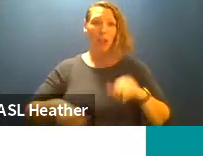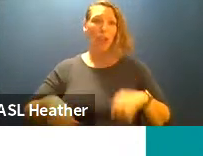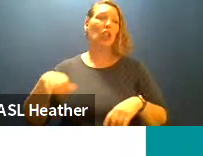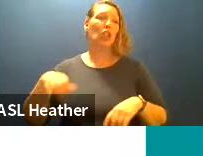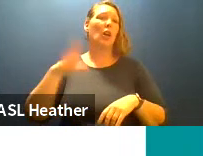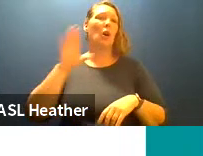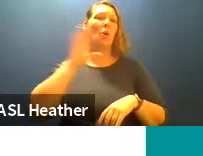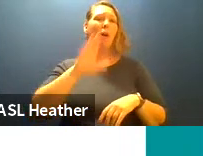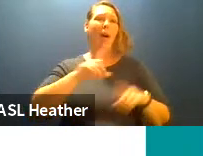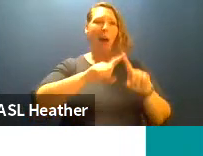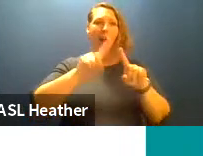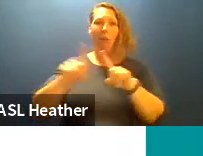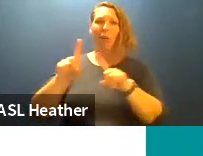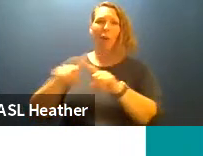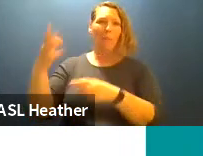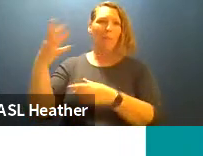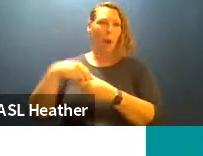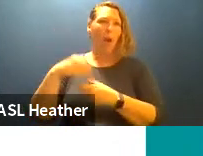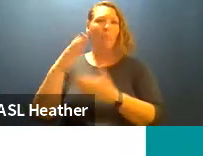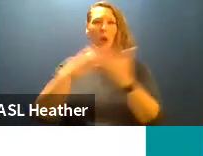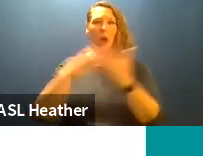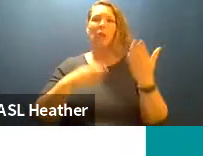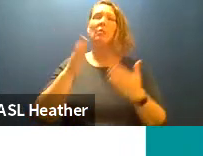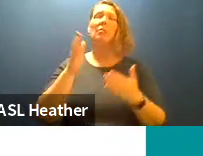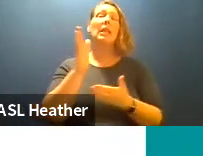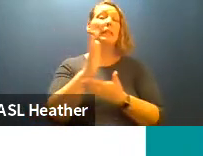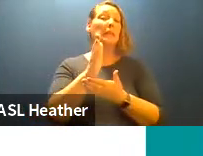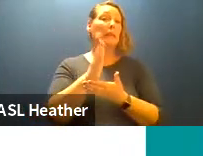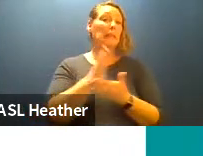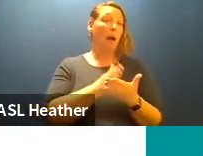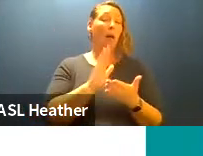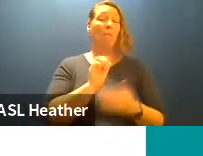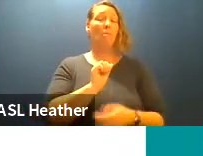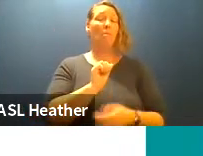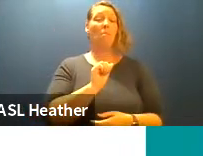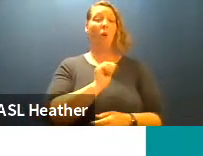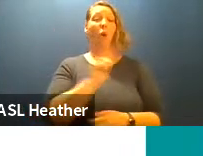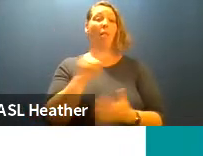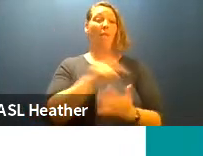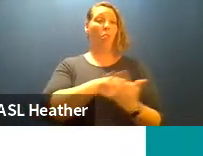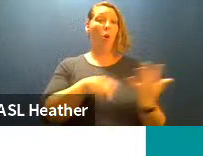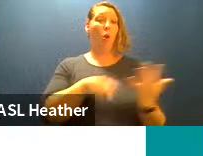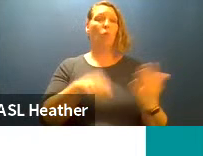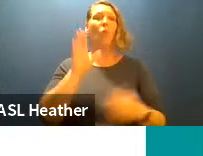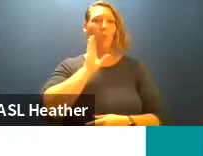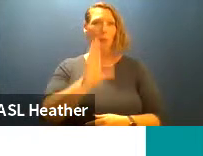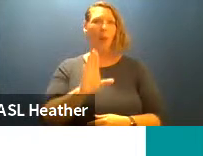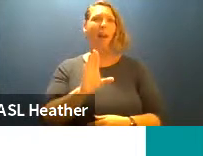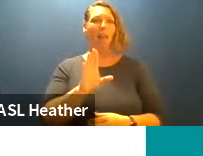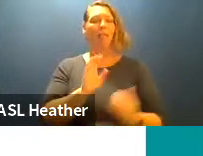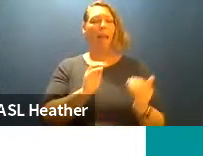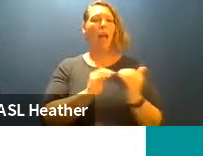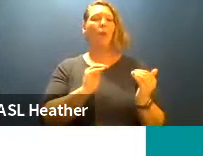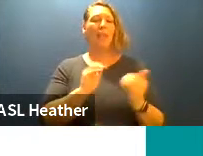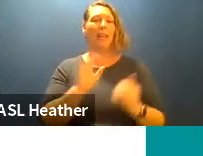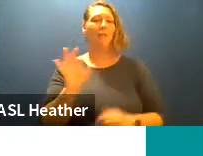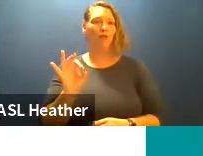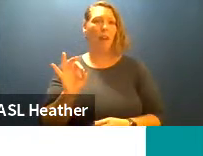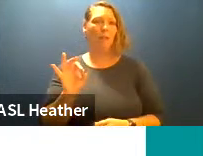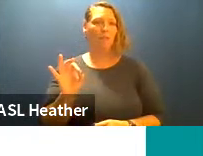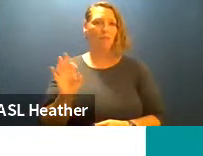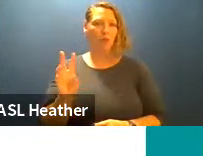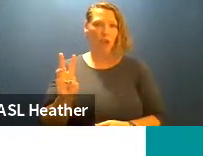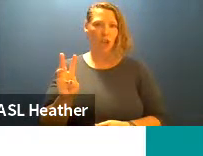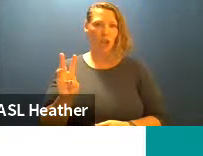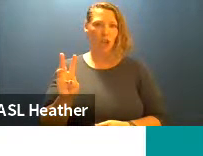other components. The sum of all of those elements will be the equity framework. And part of the discussion we'll need to